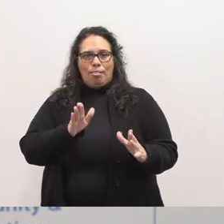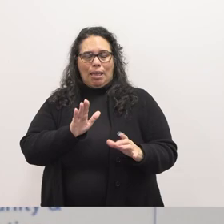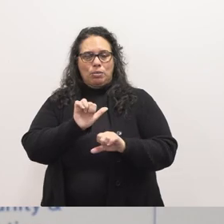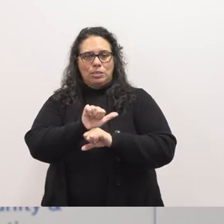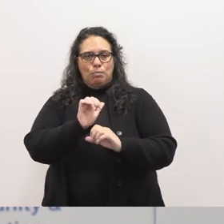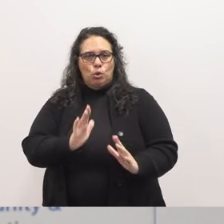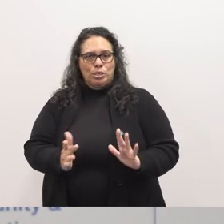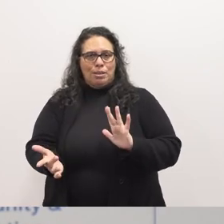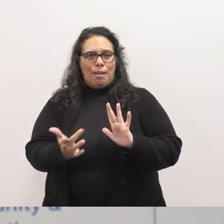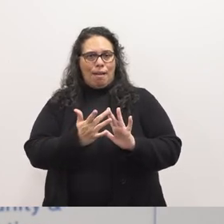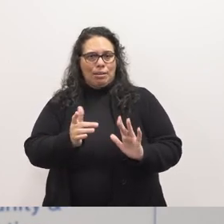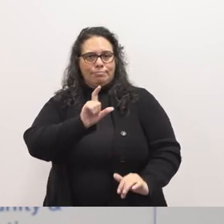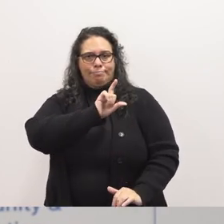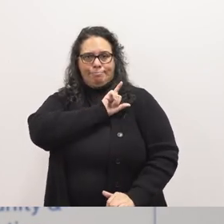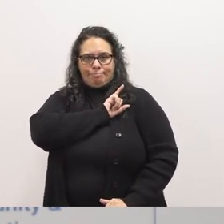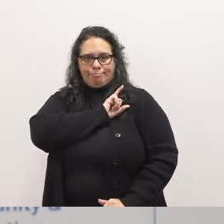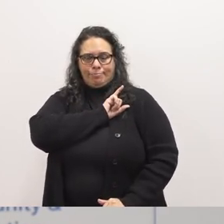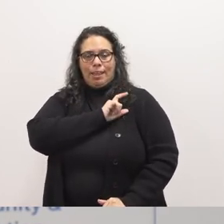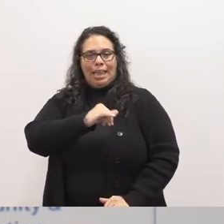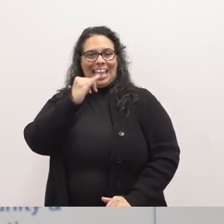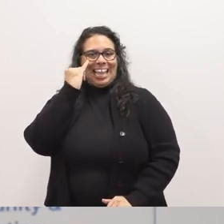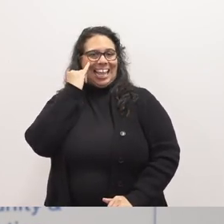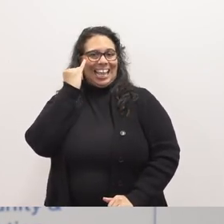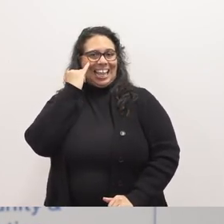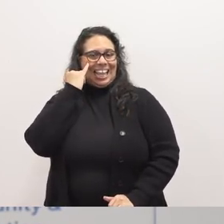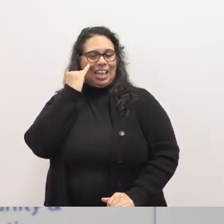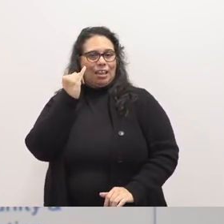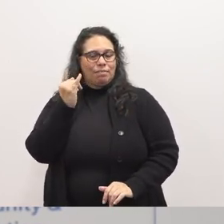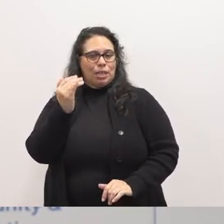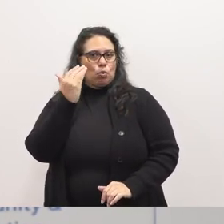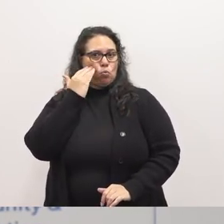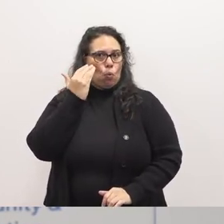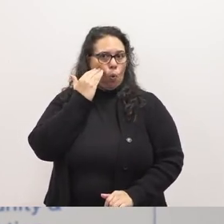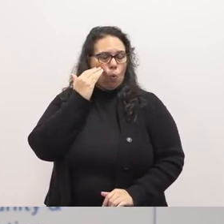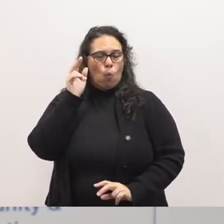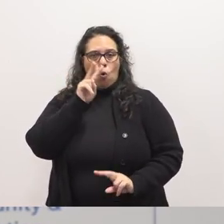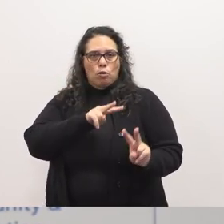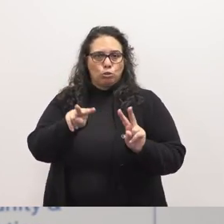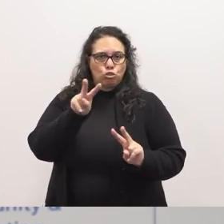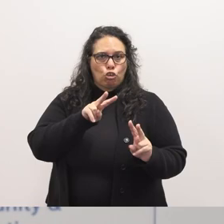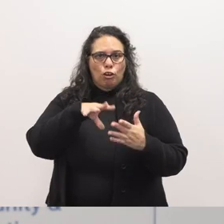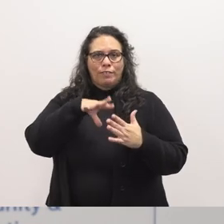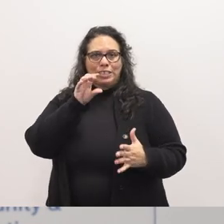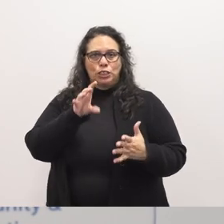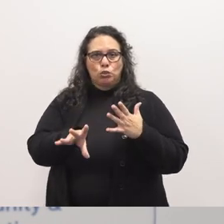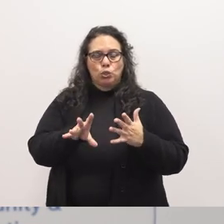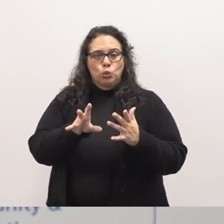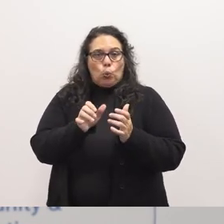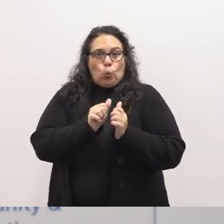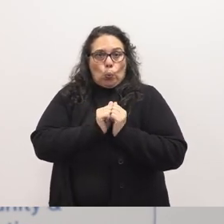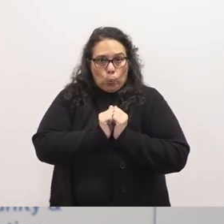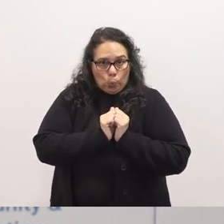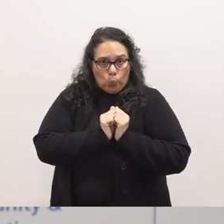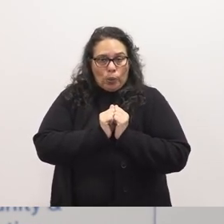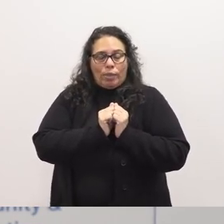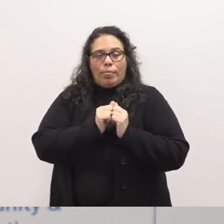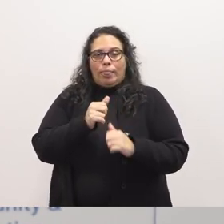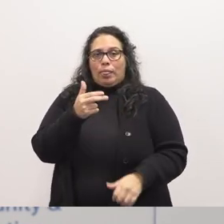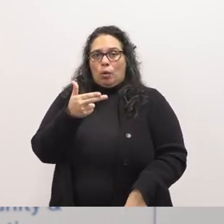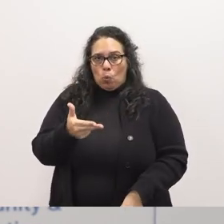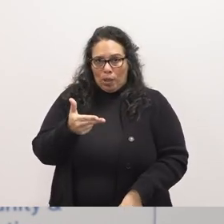to contact law enforcement if they are alerted to or observe a student in possession of a